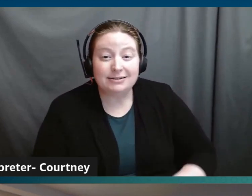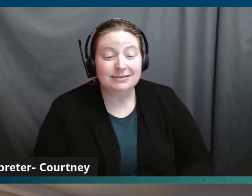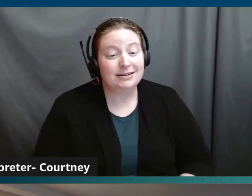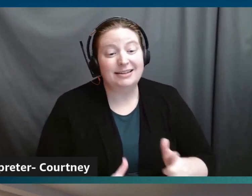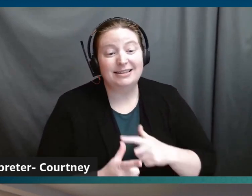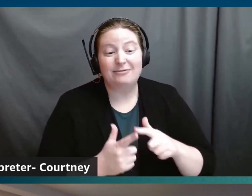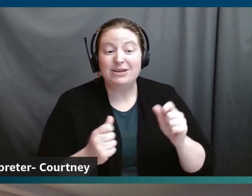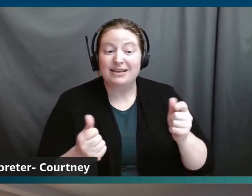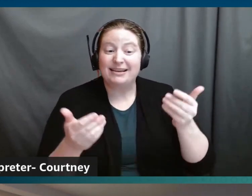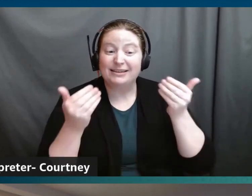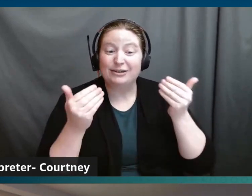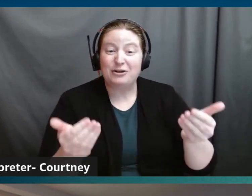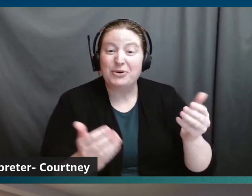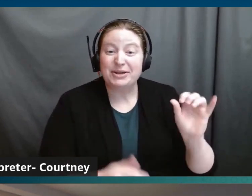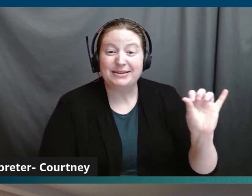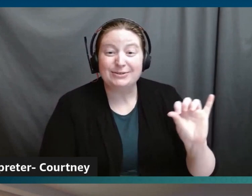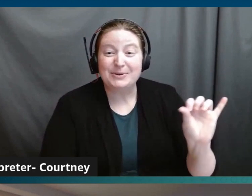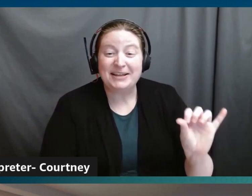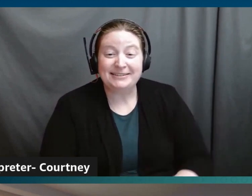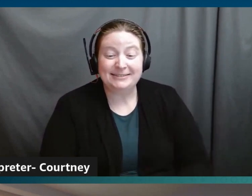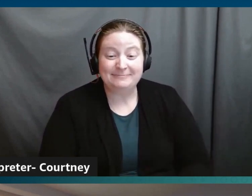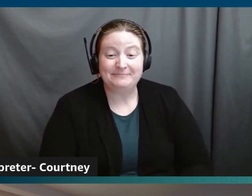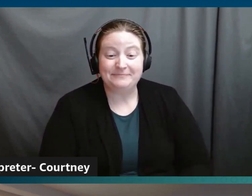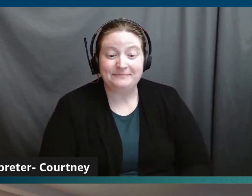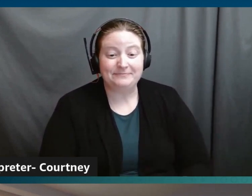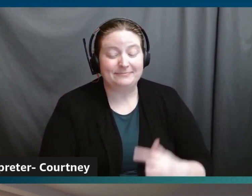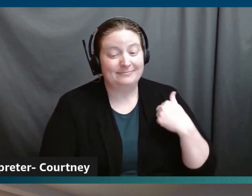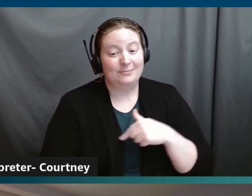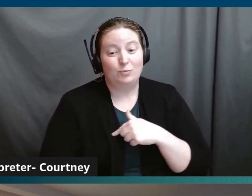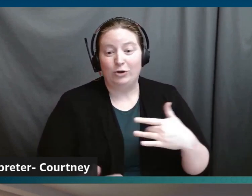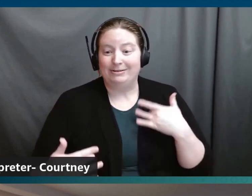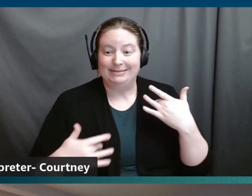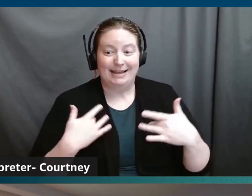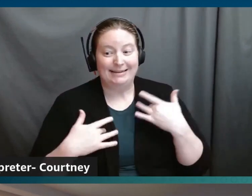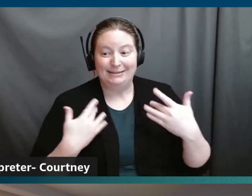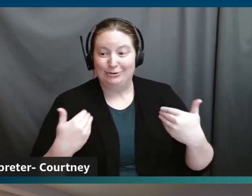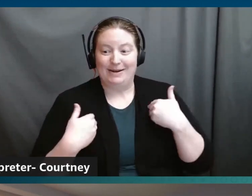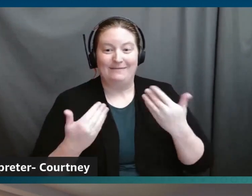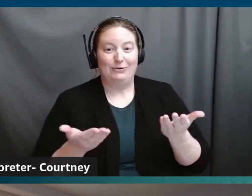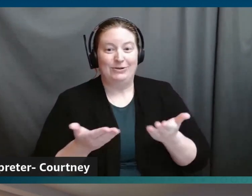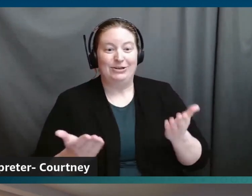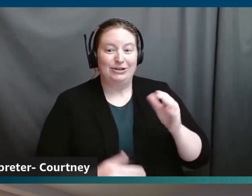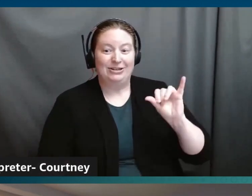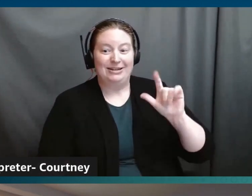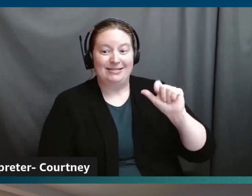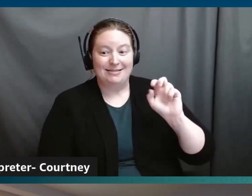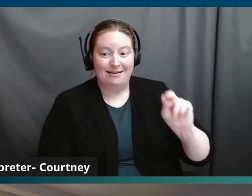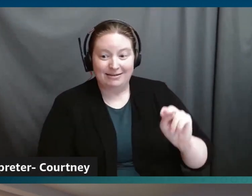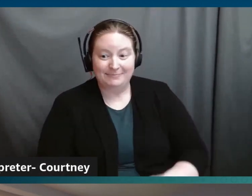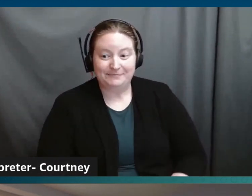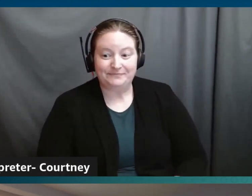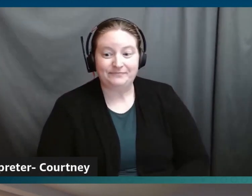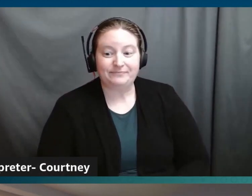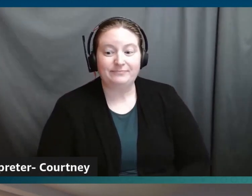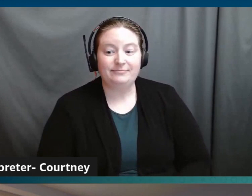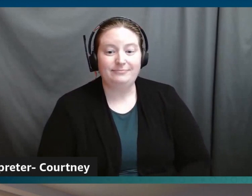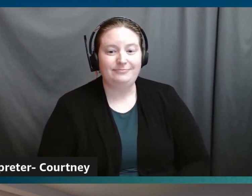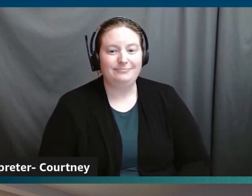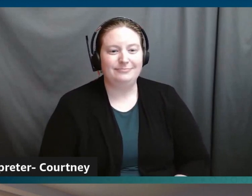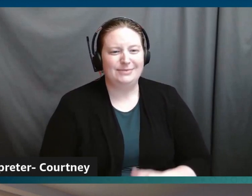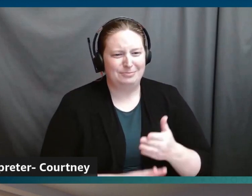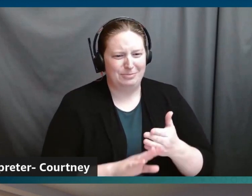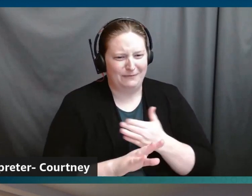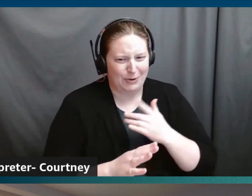going here as well. So we're excited to have you here, Elon. And before I butcher your name any